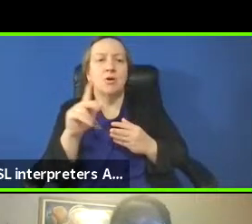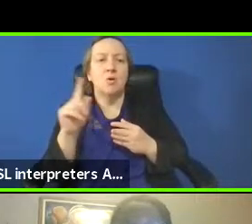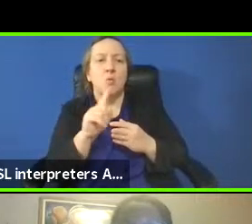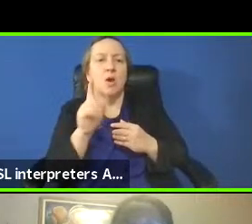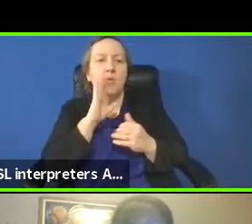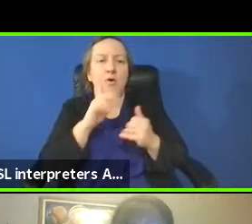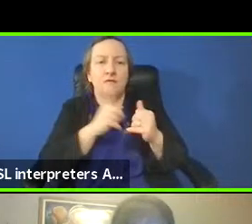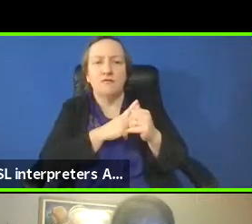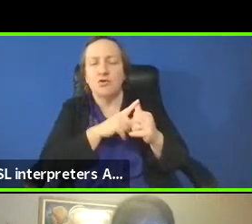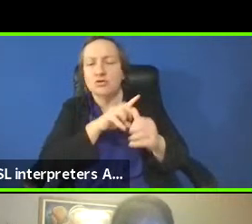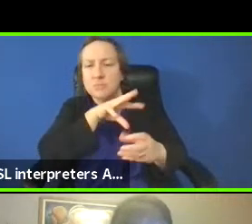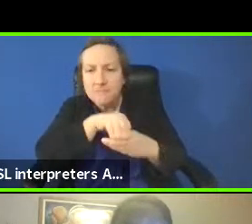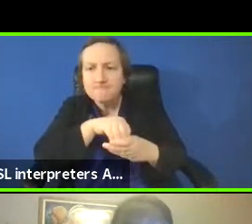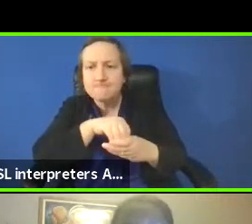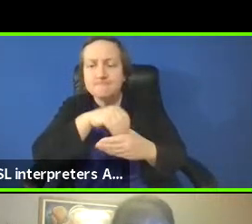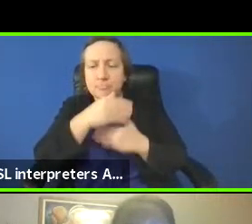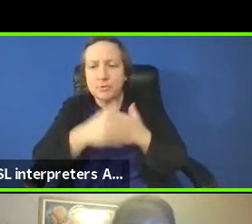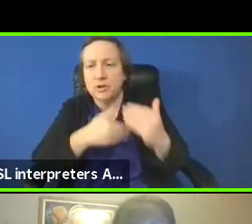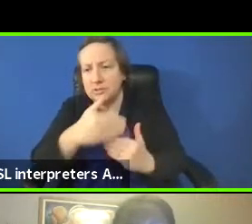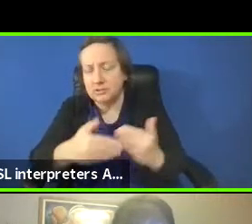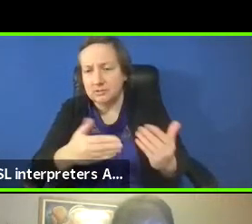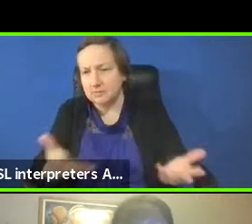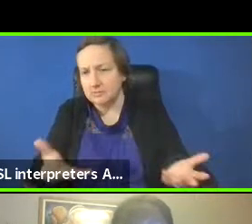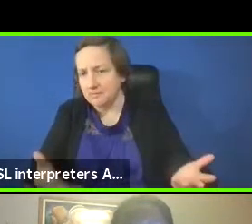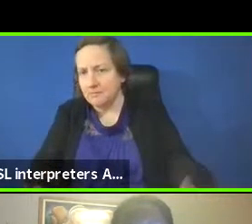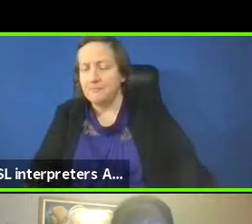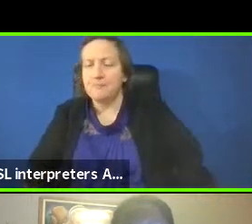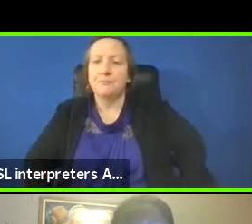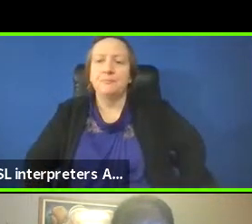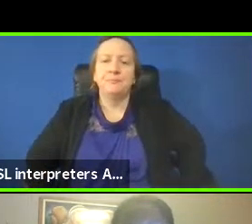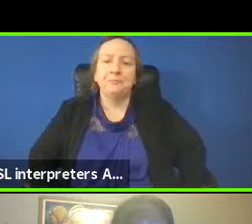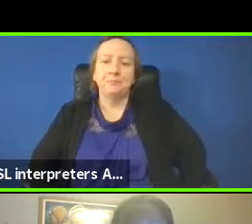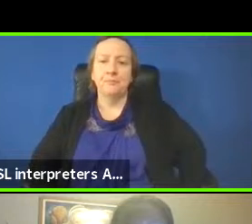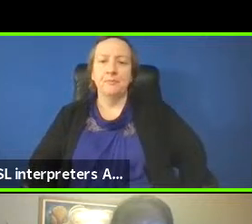be incorporated into the process?